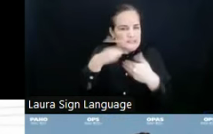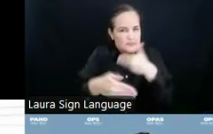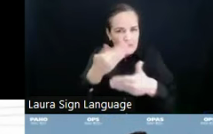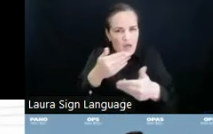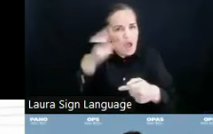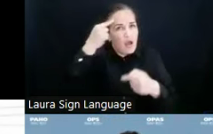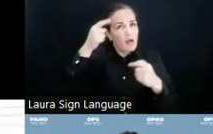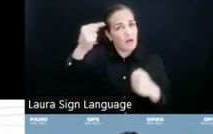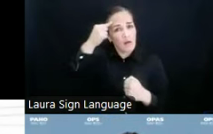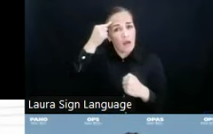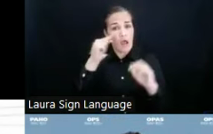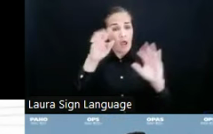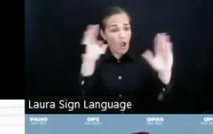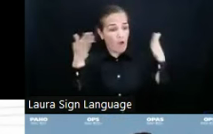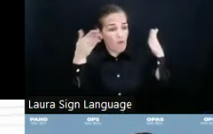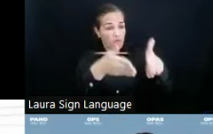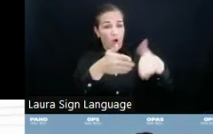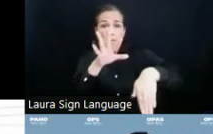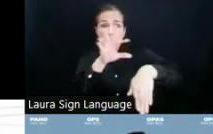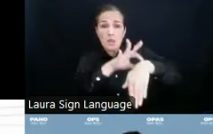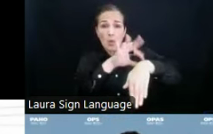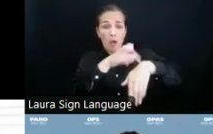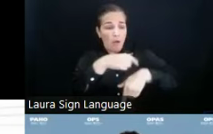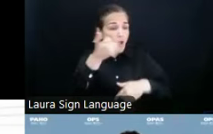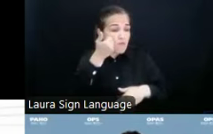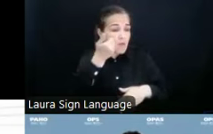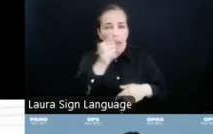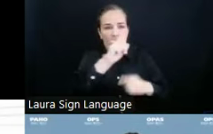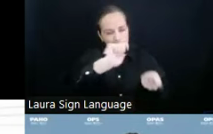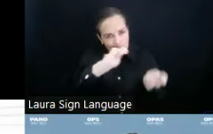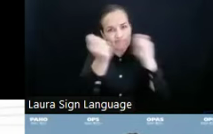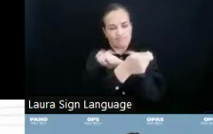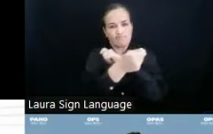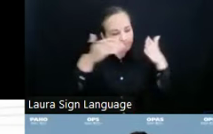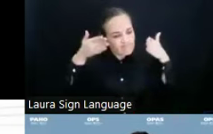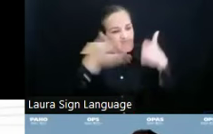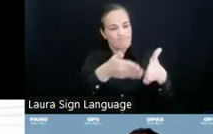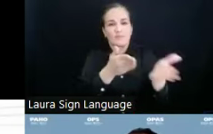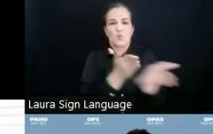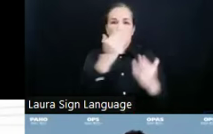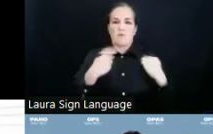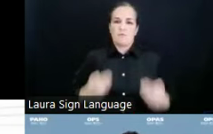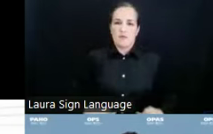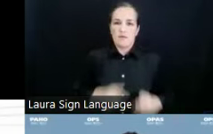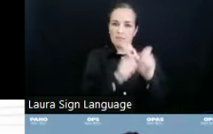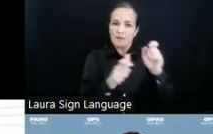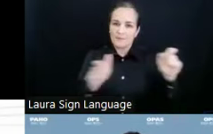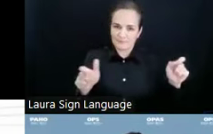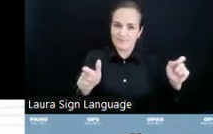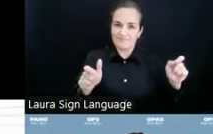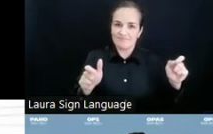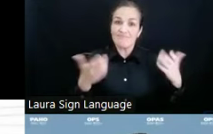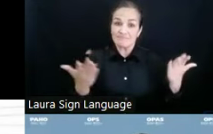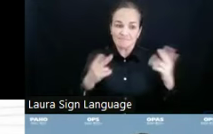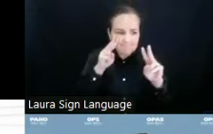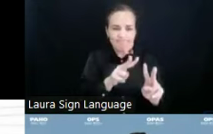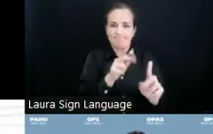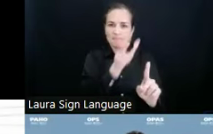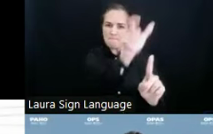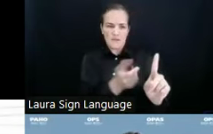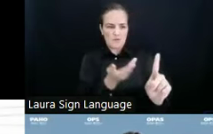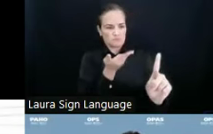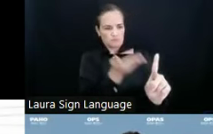de un narrative, modelo médico going from a a un modelo medical basado model en to derechos, a model de tal based on manera que human realmente rights, tengamos en so cuenta that we take el into acceso a los account servicios de